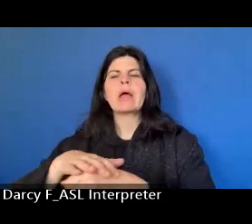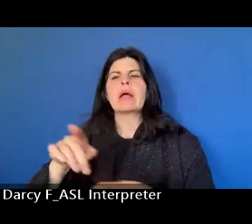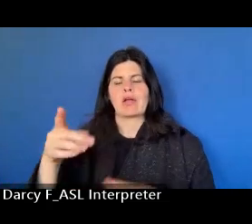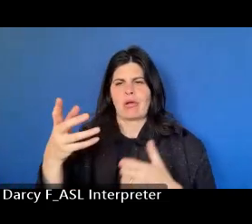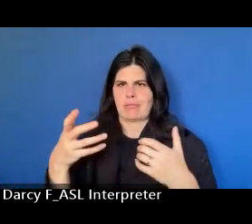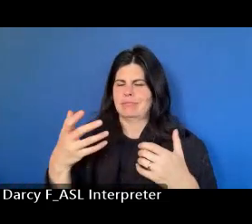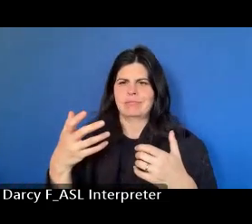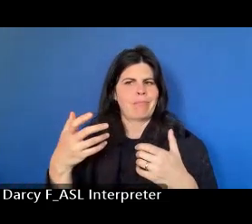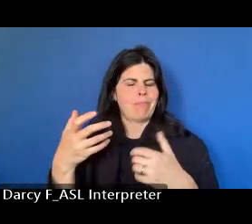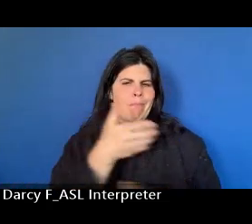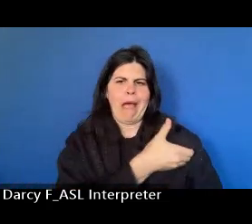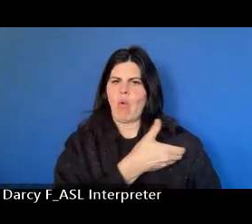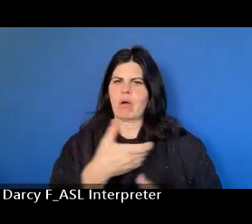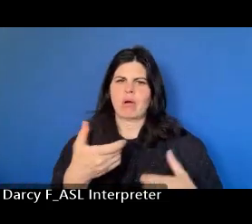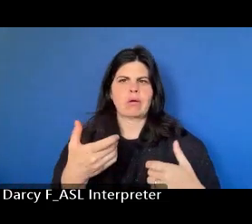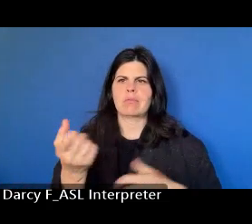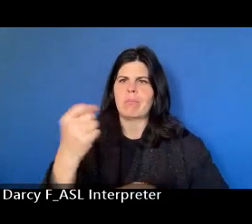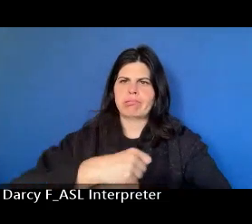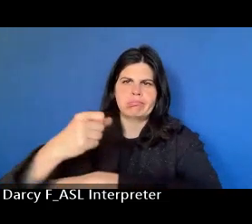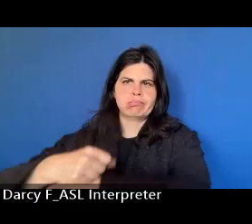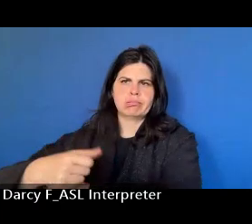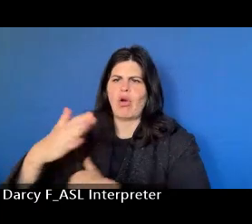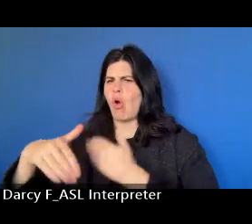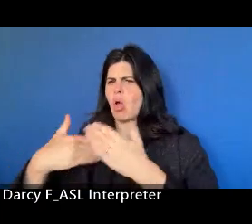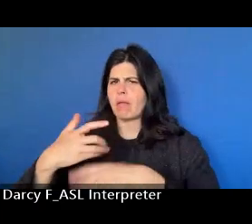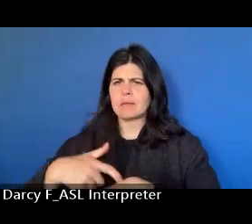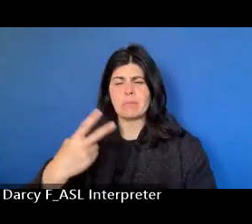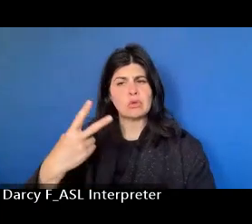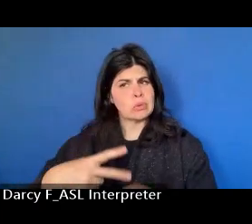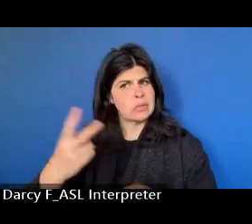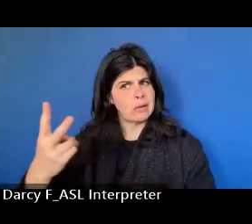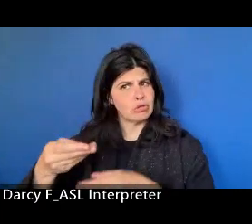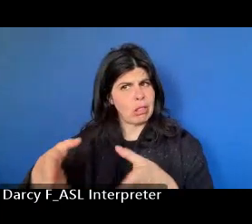have been 2 times where she's lost food from her